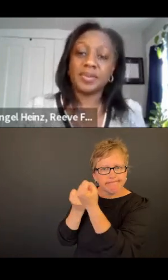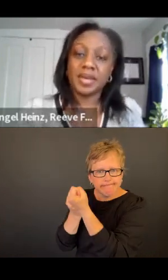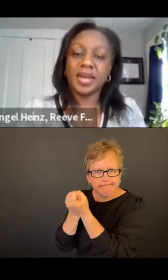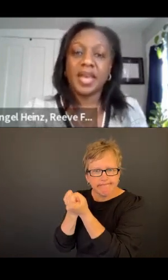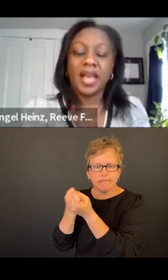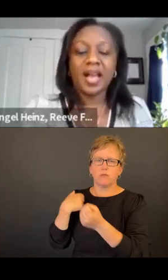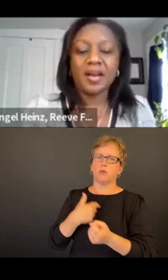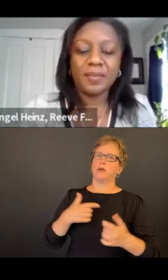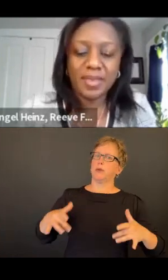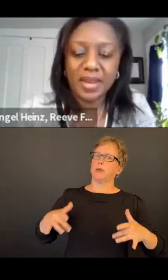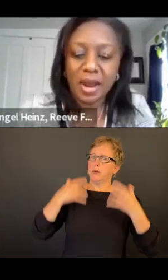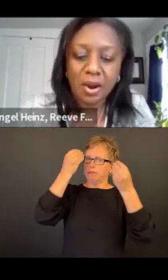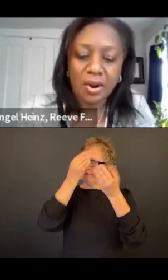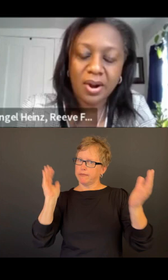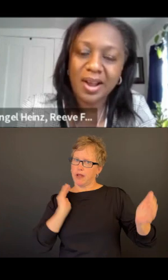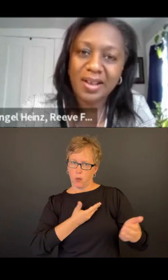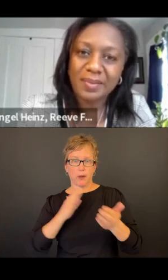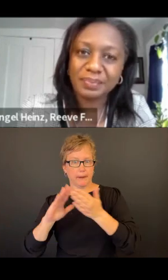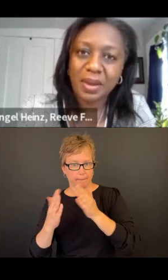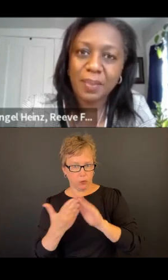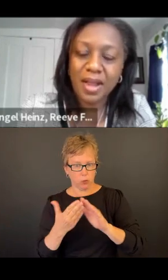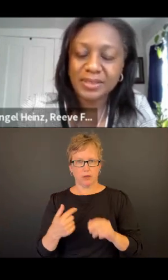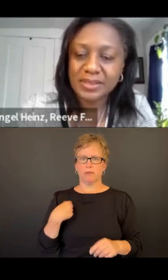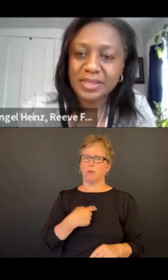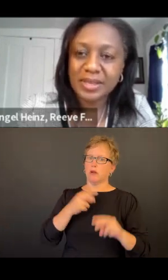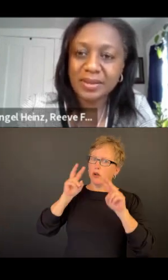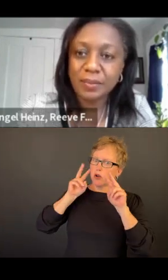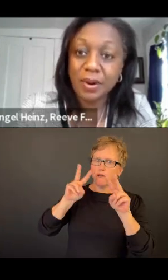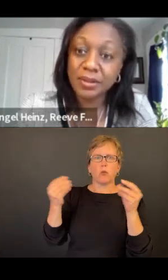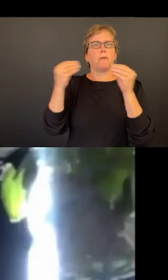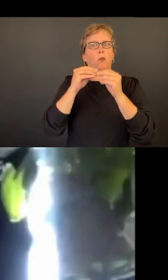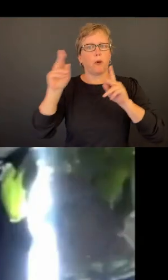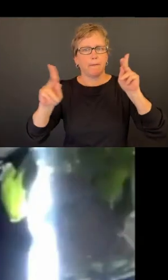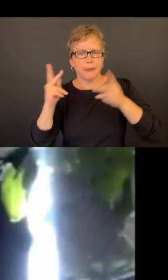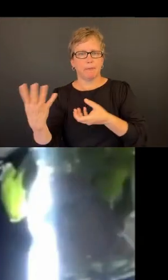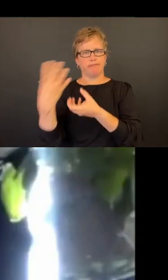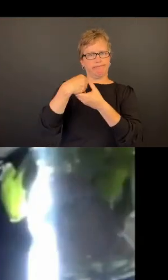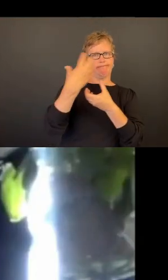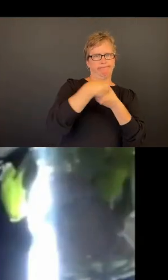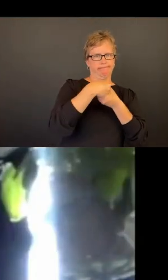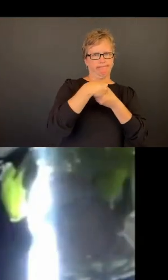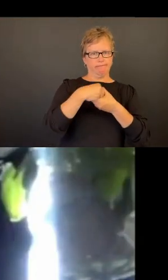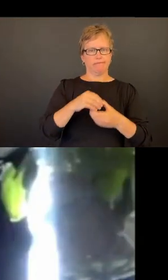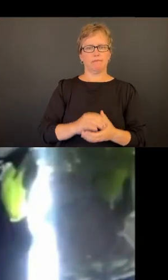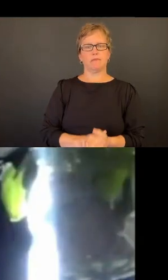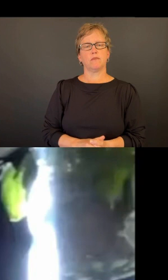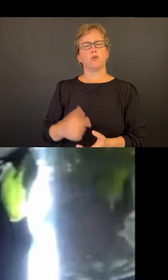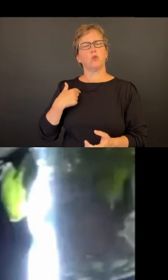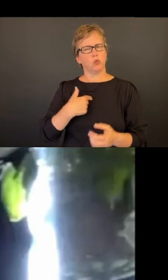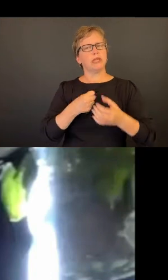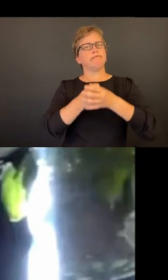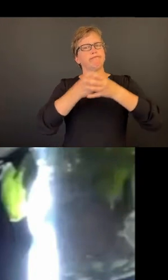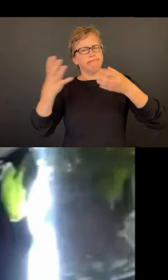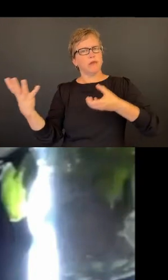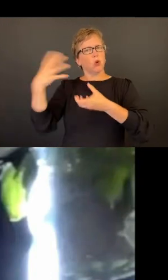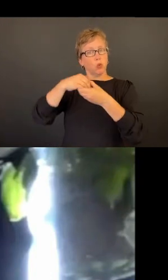was something that our policy team worked on, and supported. So we are